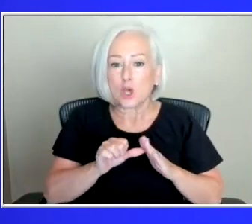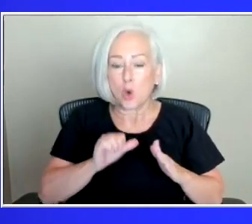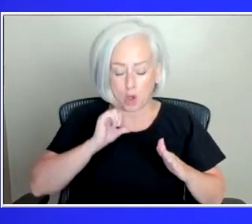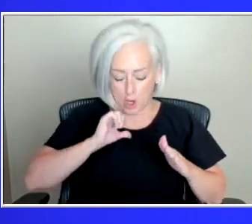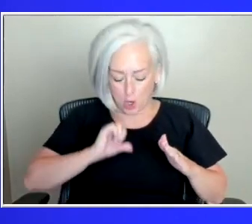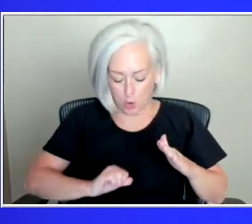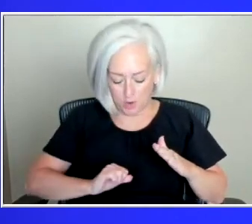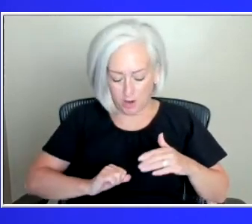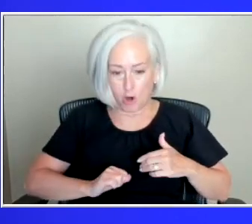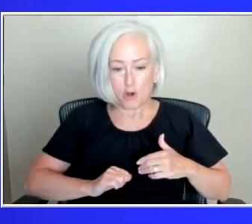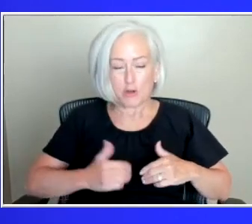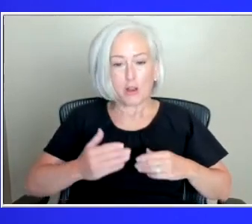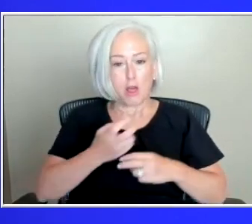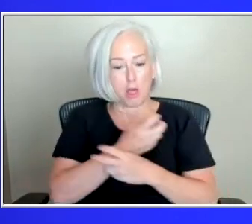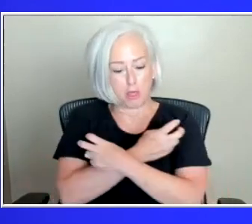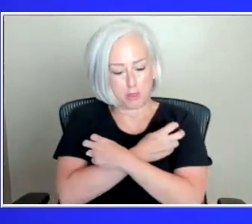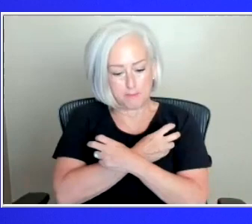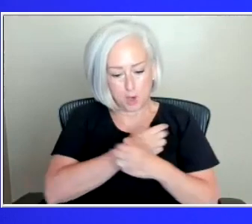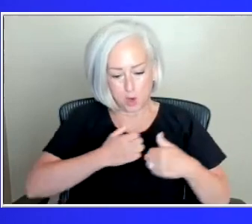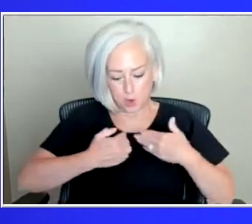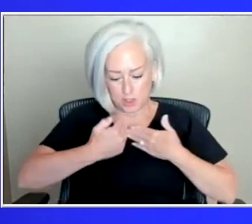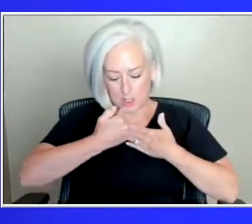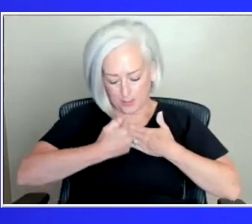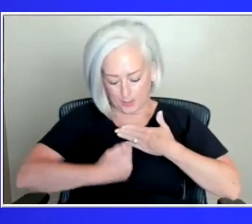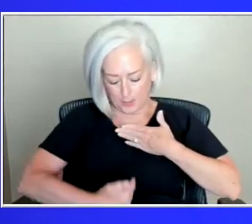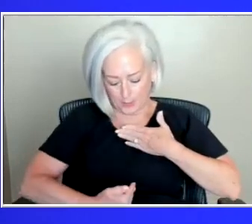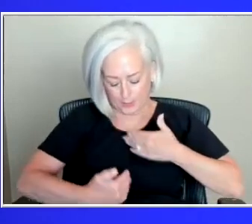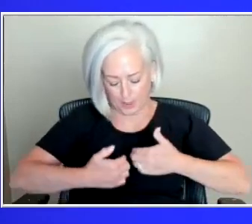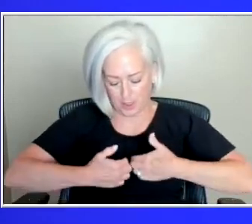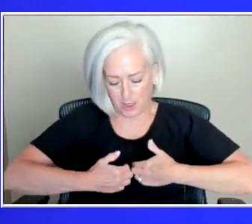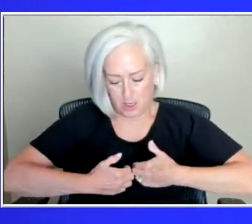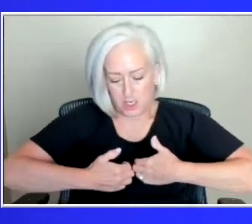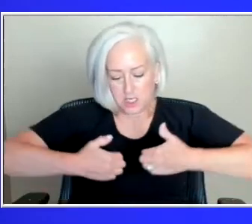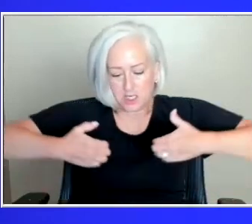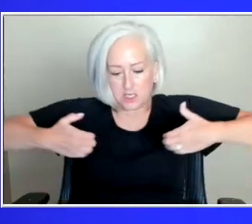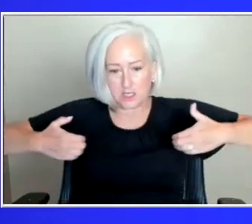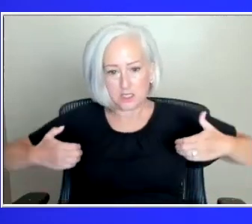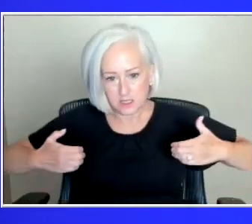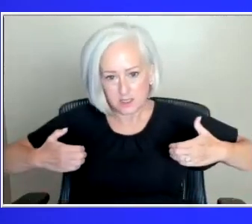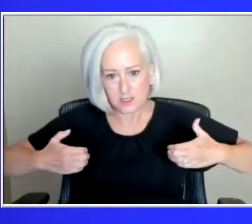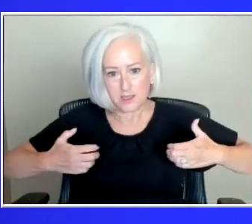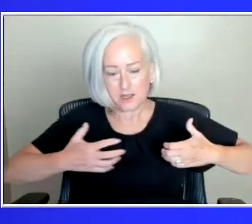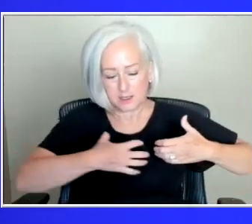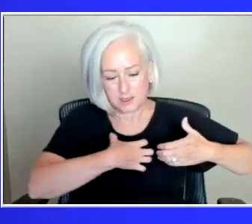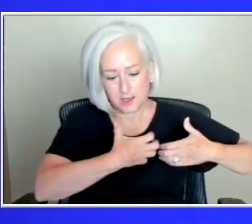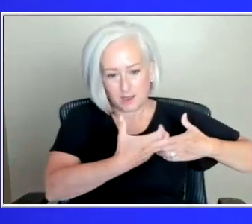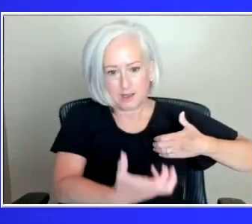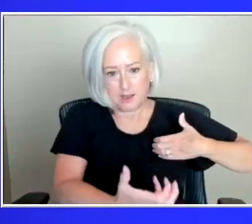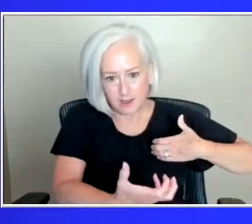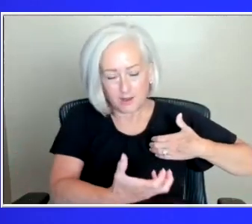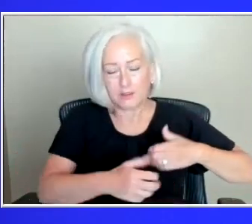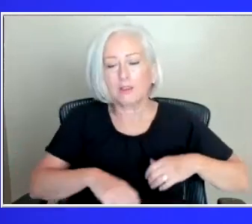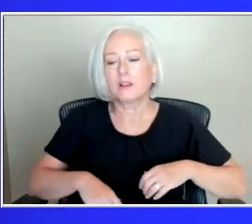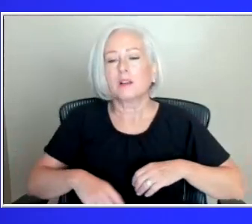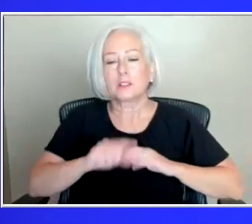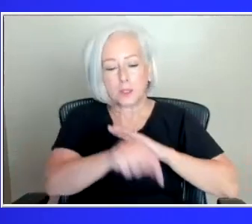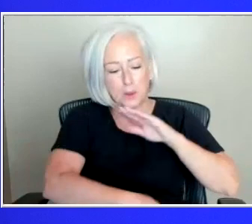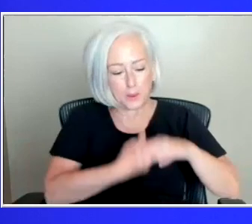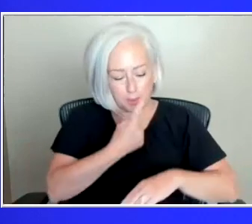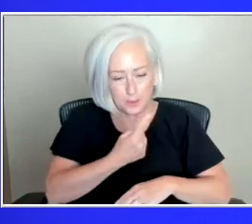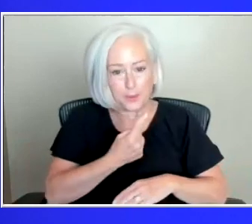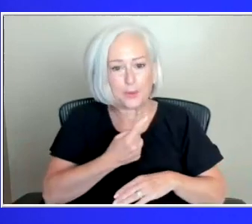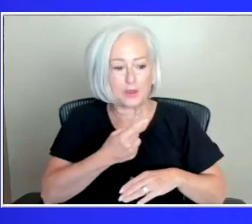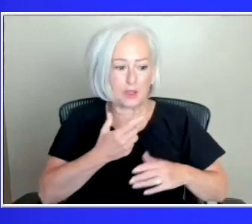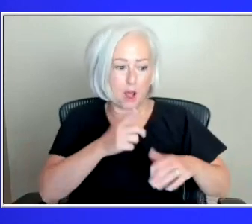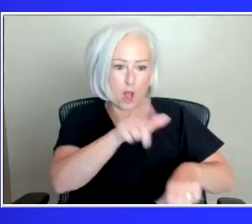most operations, and the length in the hospital and the length of recovery is longer. So the line between a procedure and an